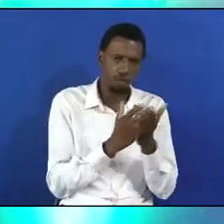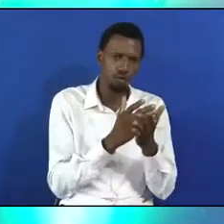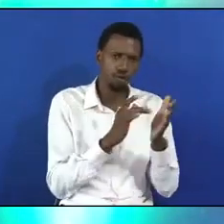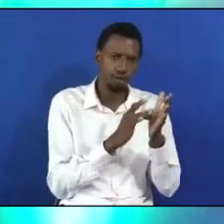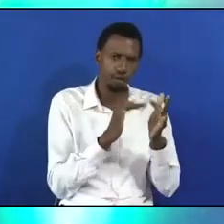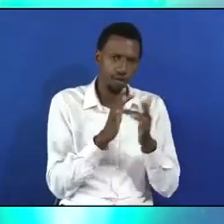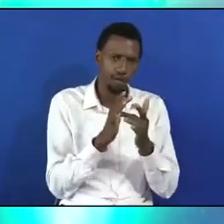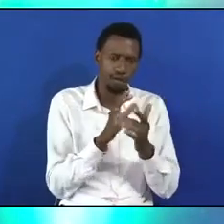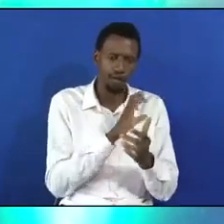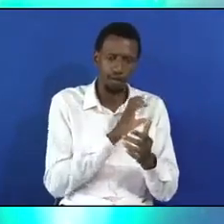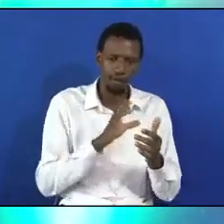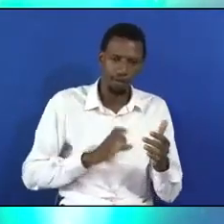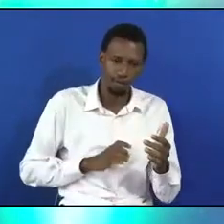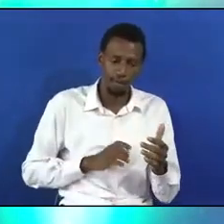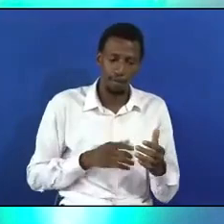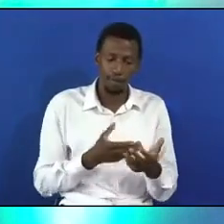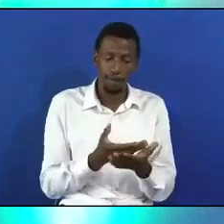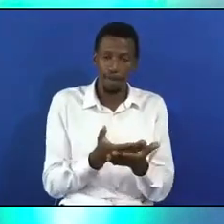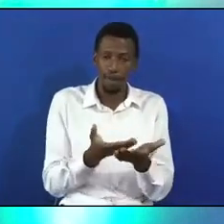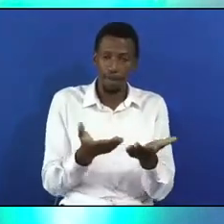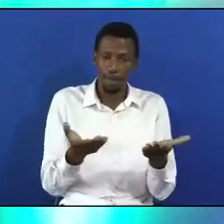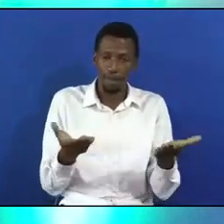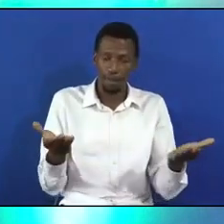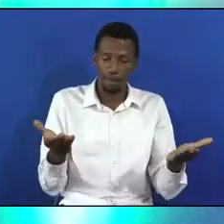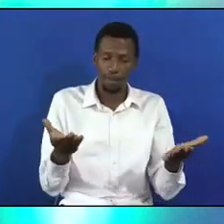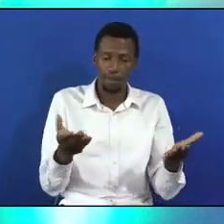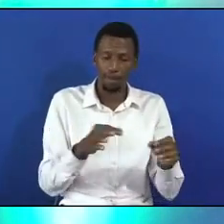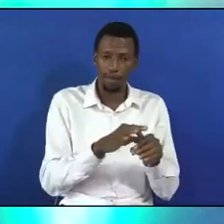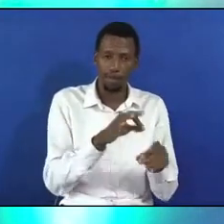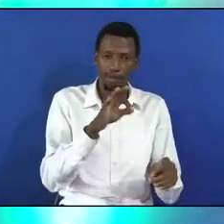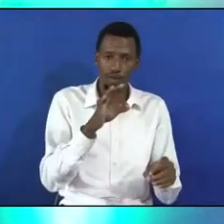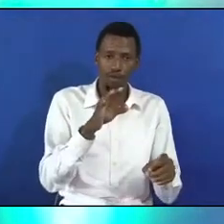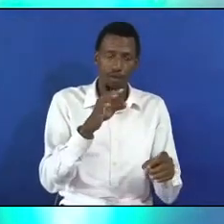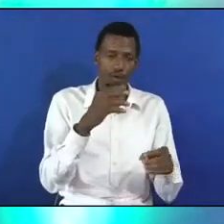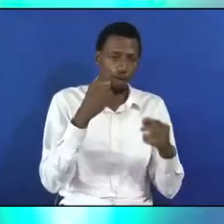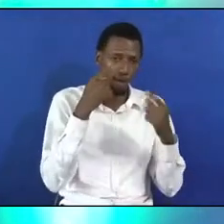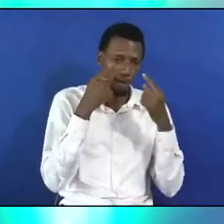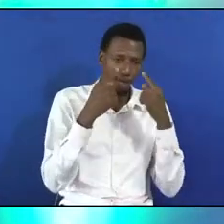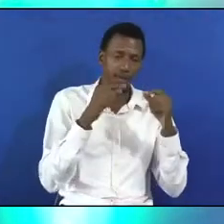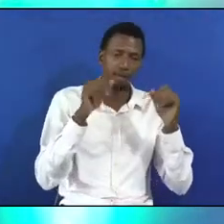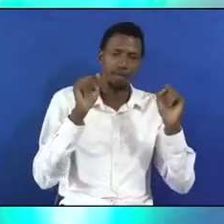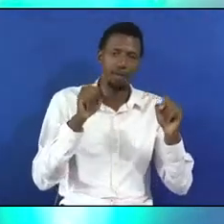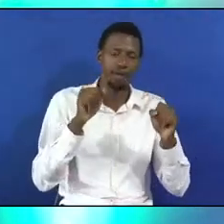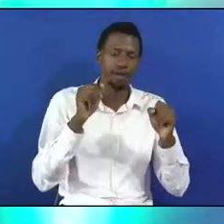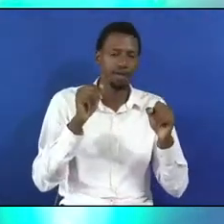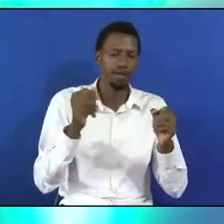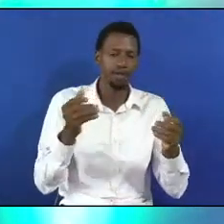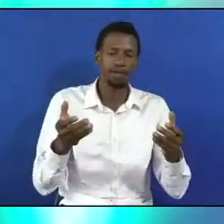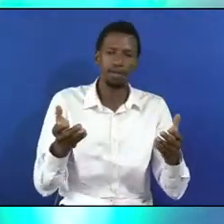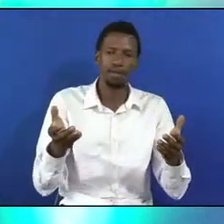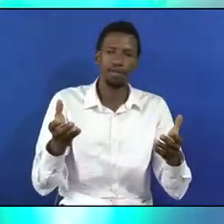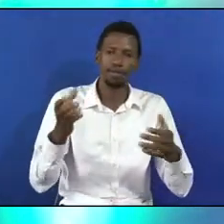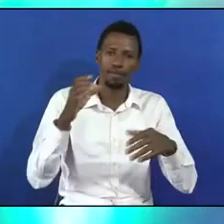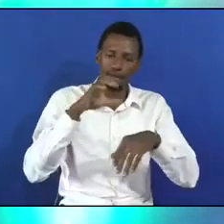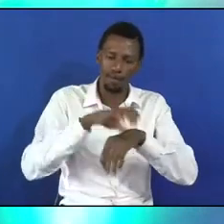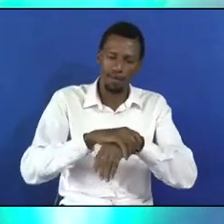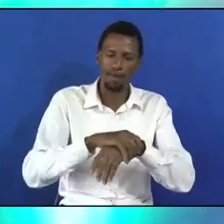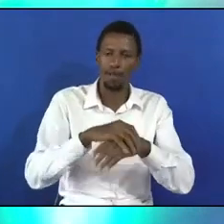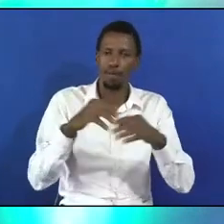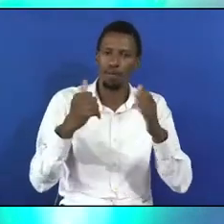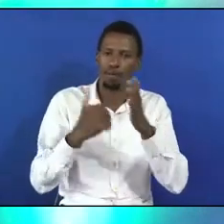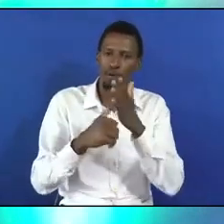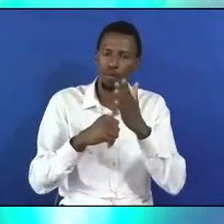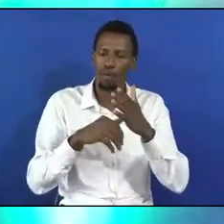the spiritual eye, can bring differences or can bring angles and can bring conflicts amongst us.